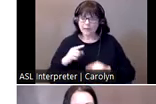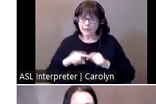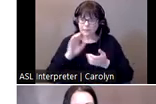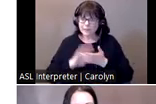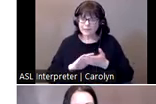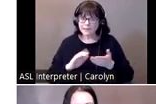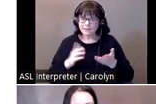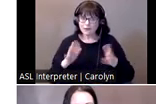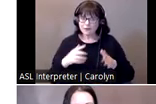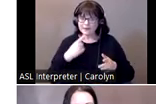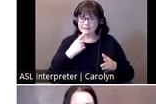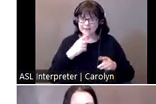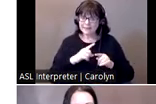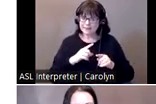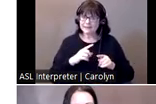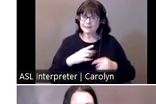already.